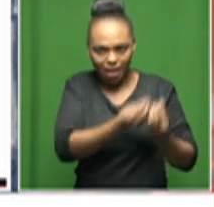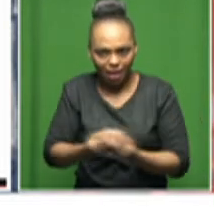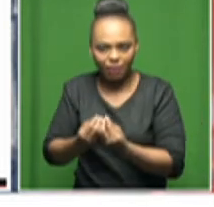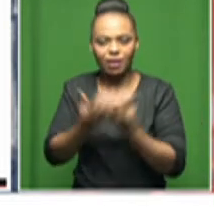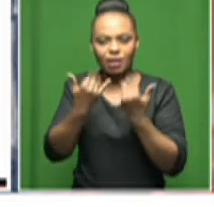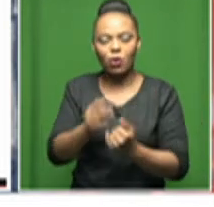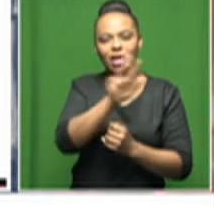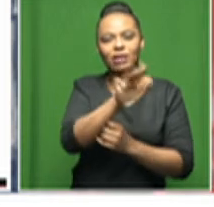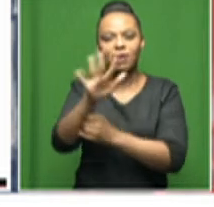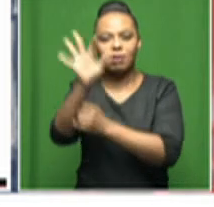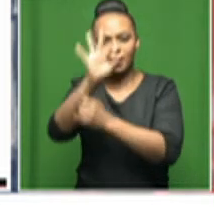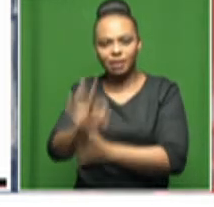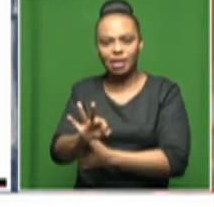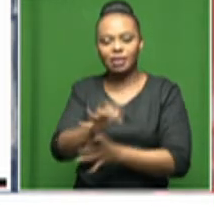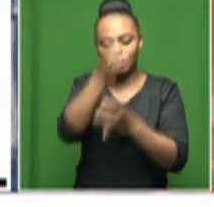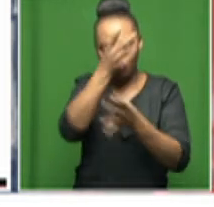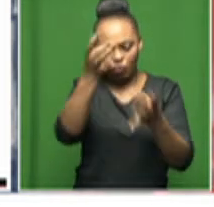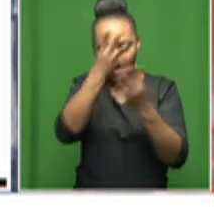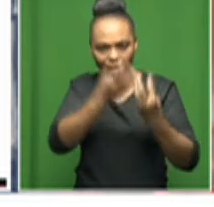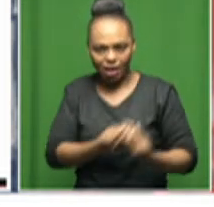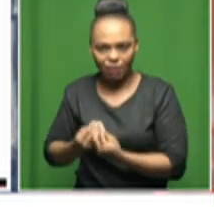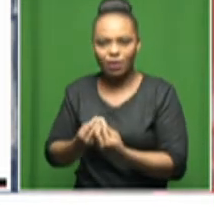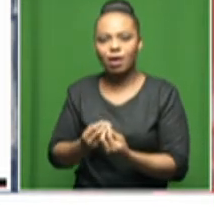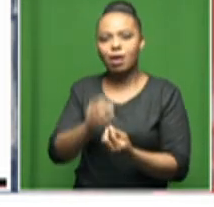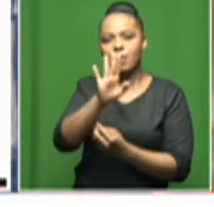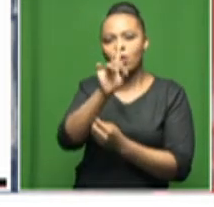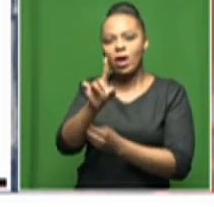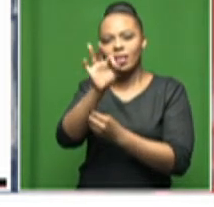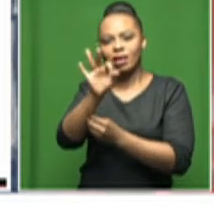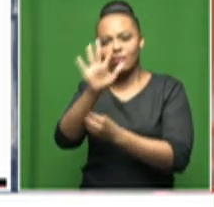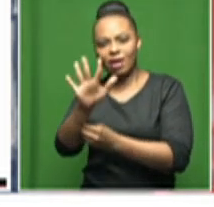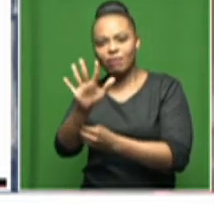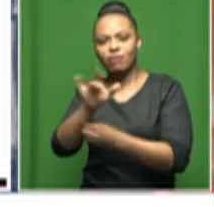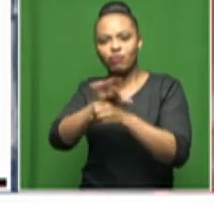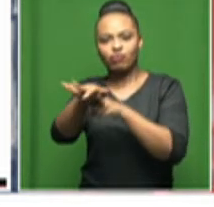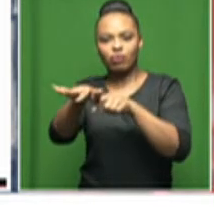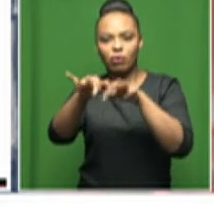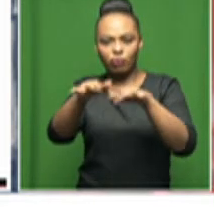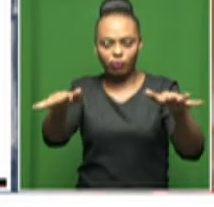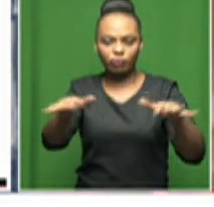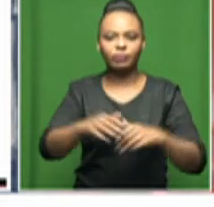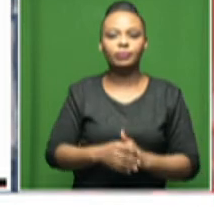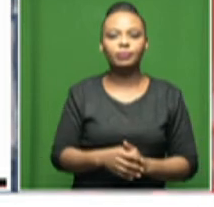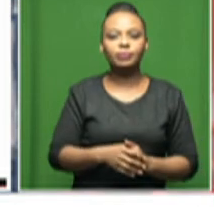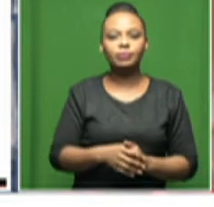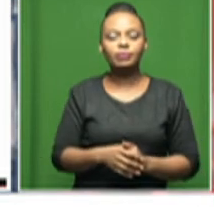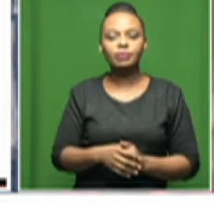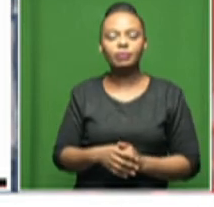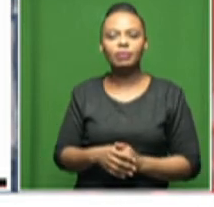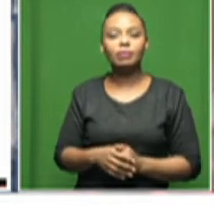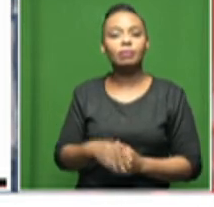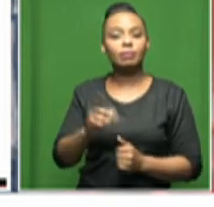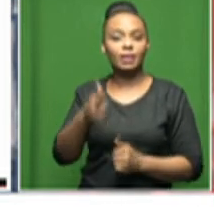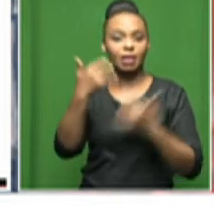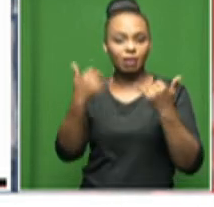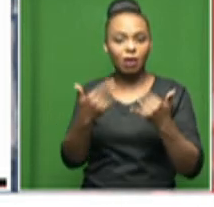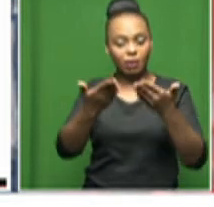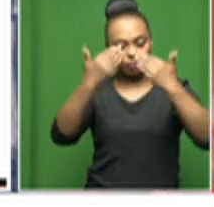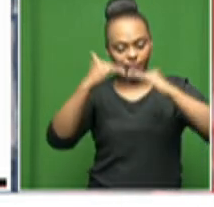95% of the data that we sampled has the B135 variant. So what are the next steps for this